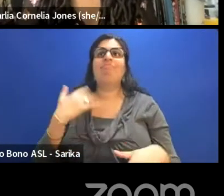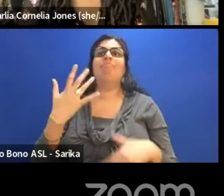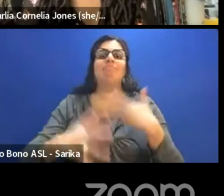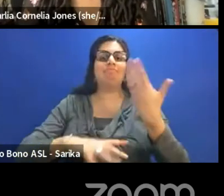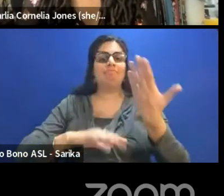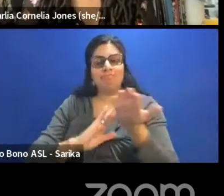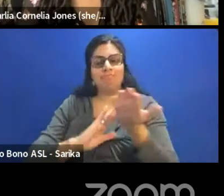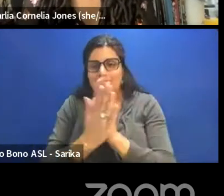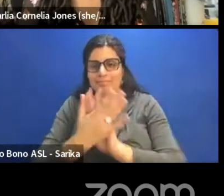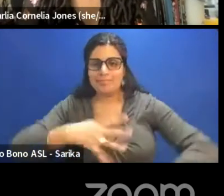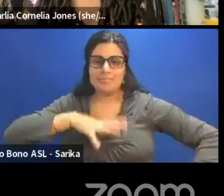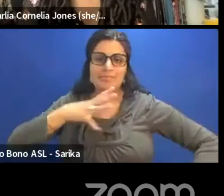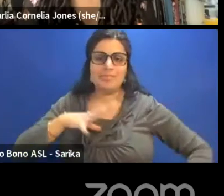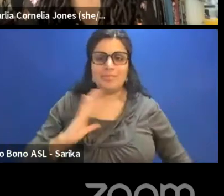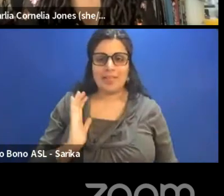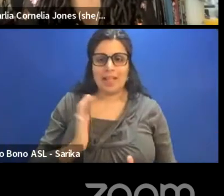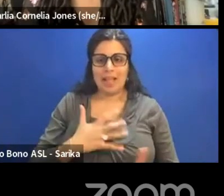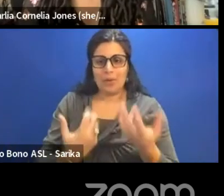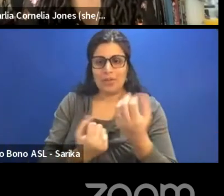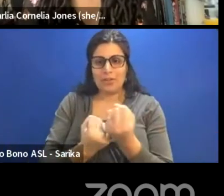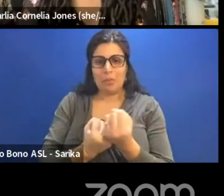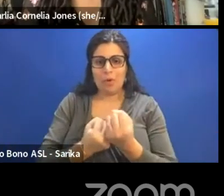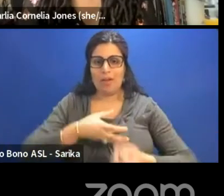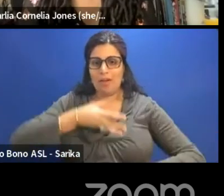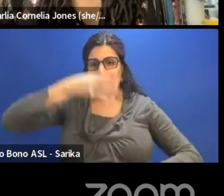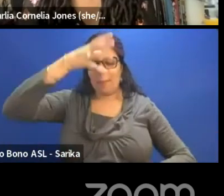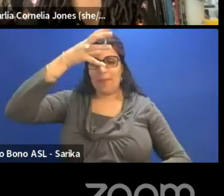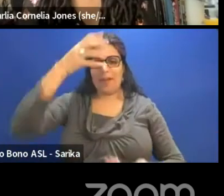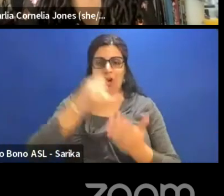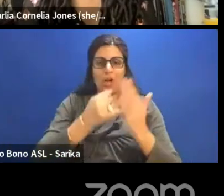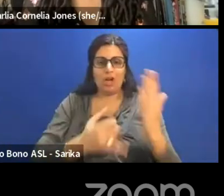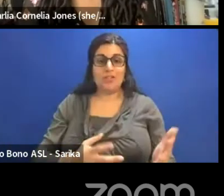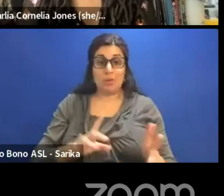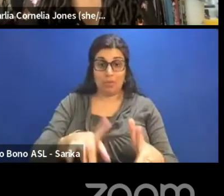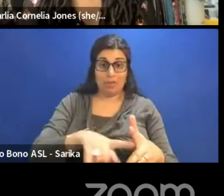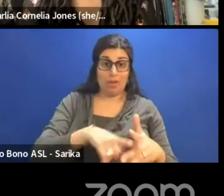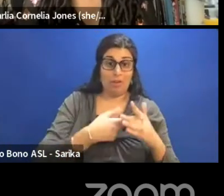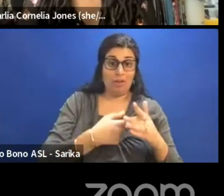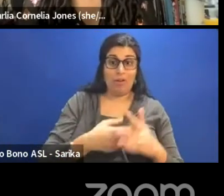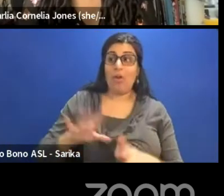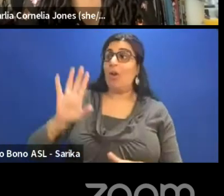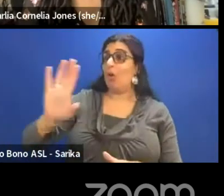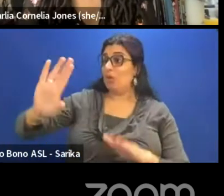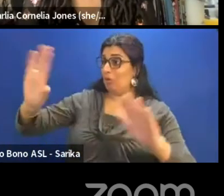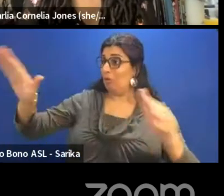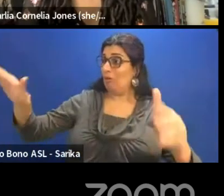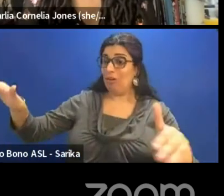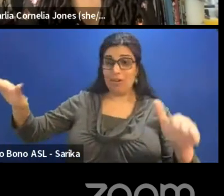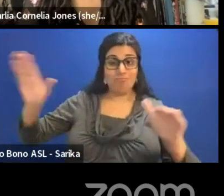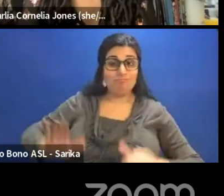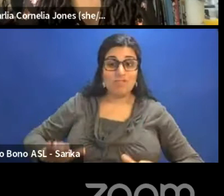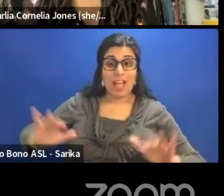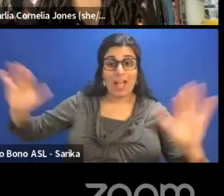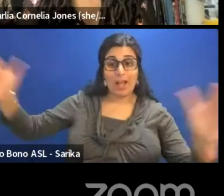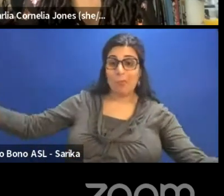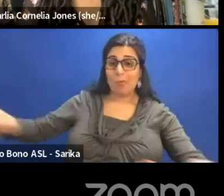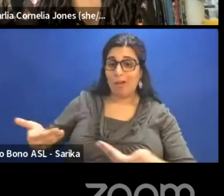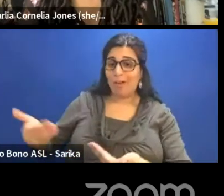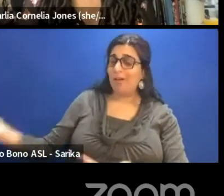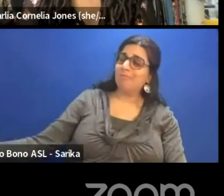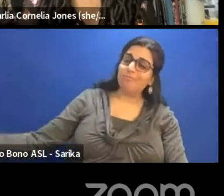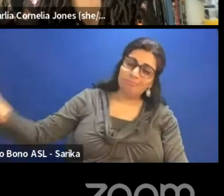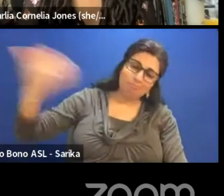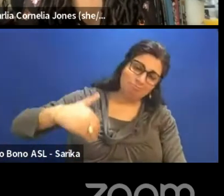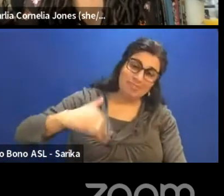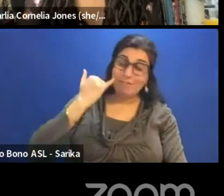our support of parent artists. So in the beginning, it was just like, your child is welcome. Sure, if you need to bring your child, bring your child. And,